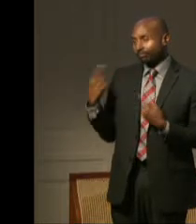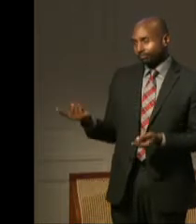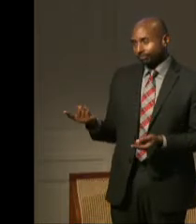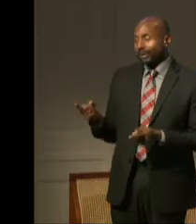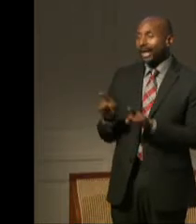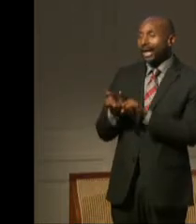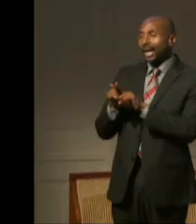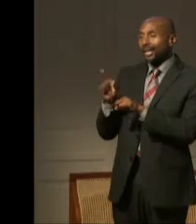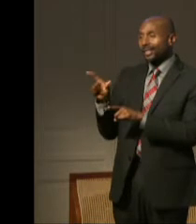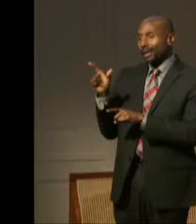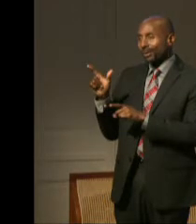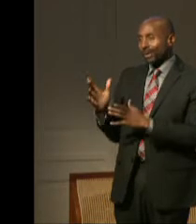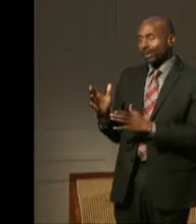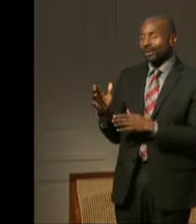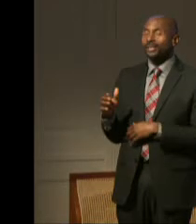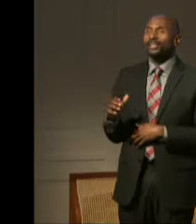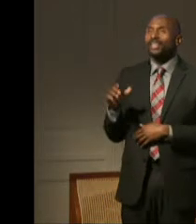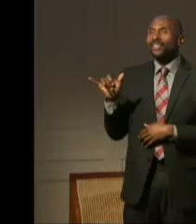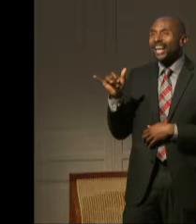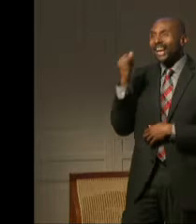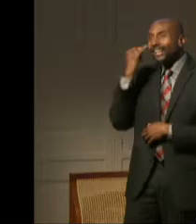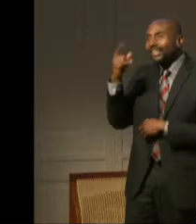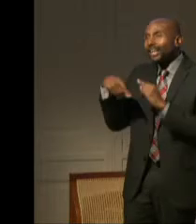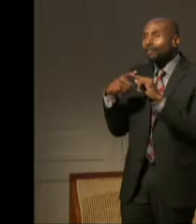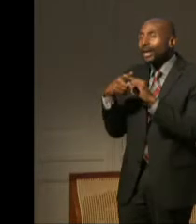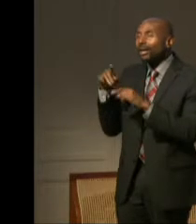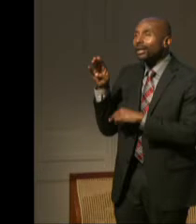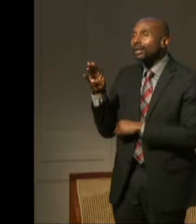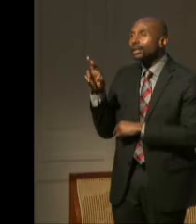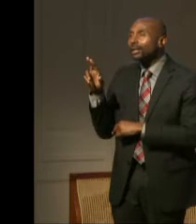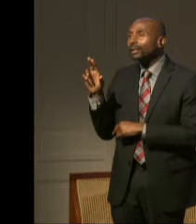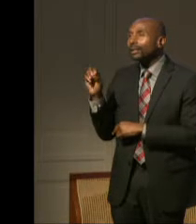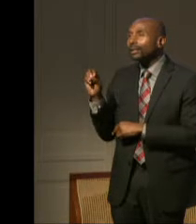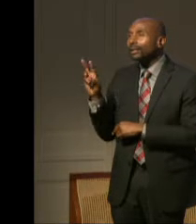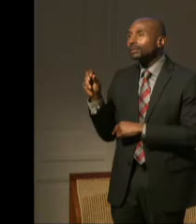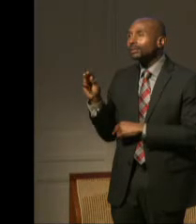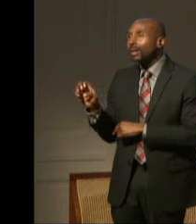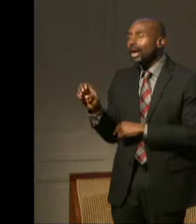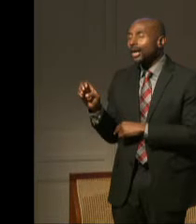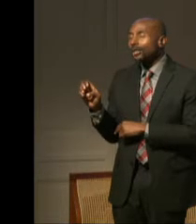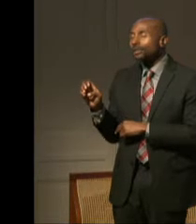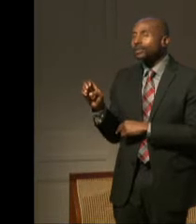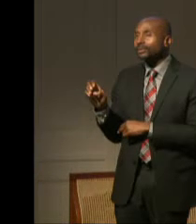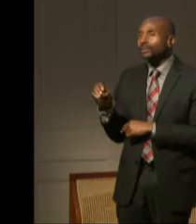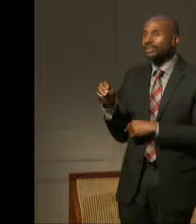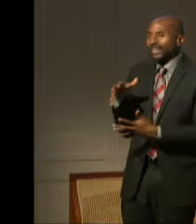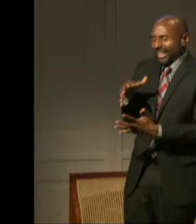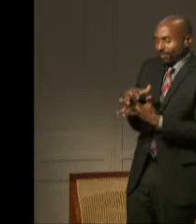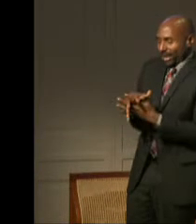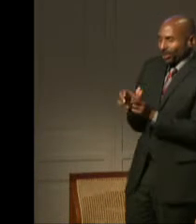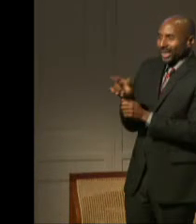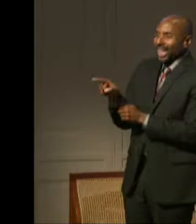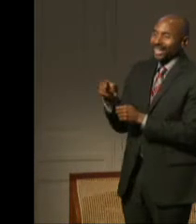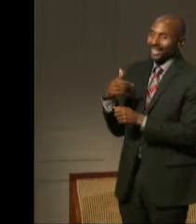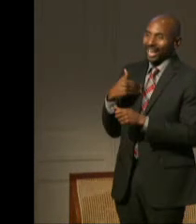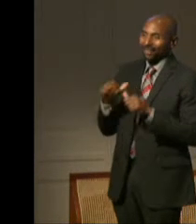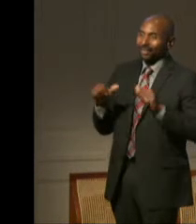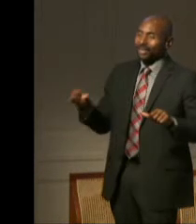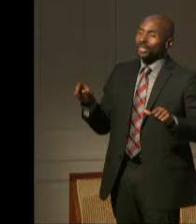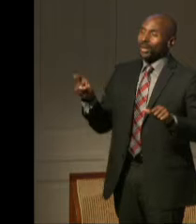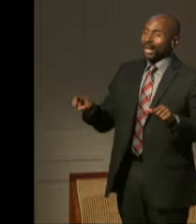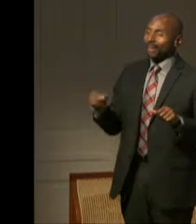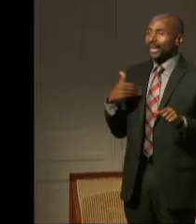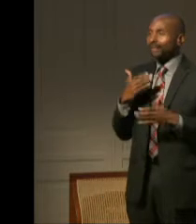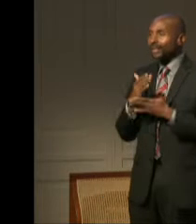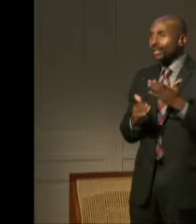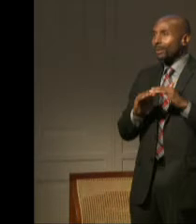Embedding that into some sort of an algorithm, it calls for some level of classification. So, with so much emphasis